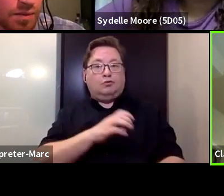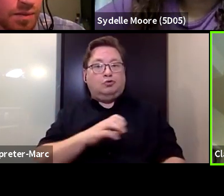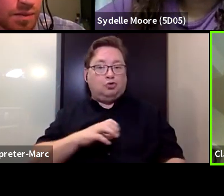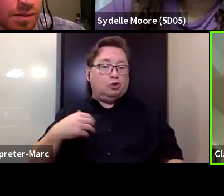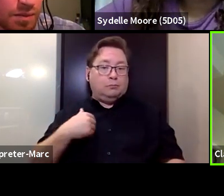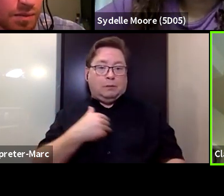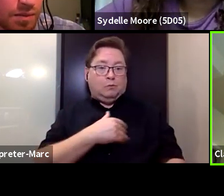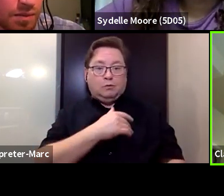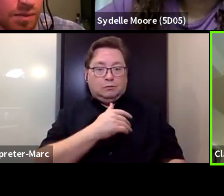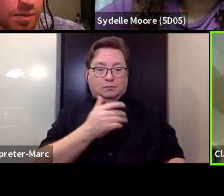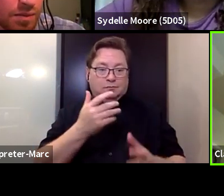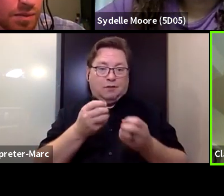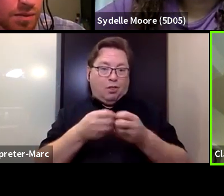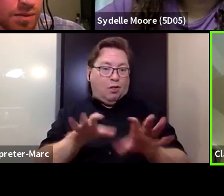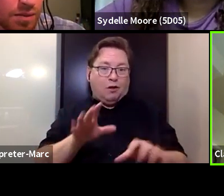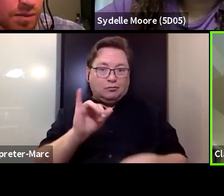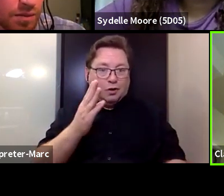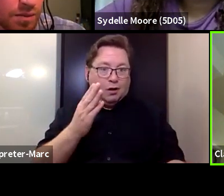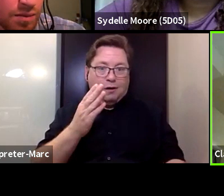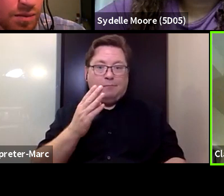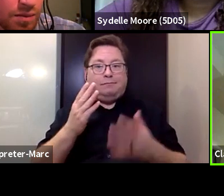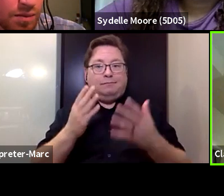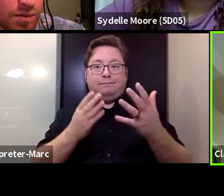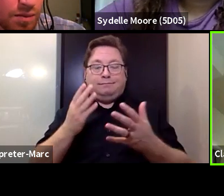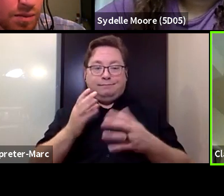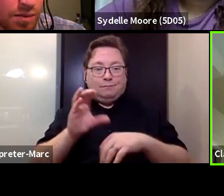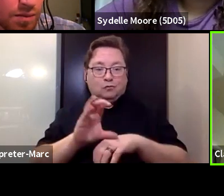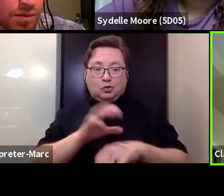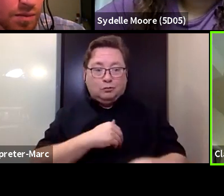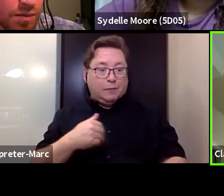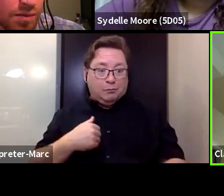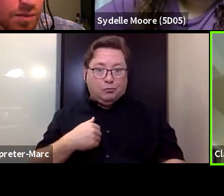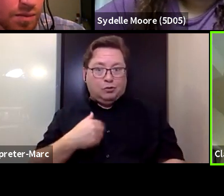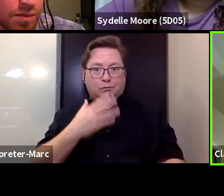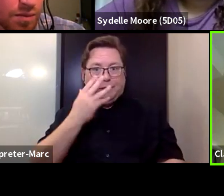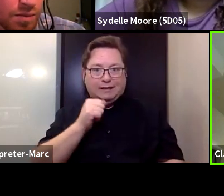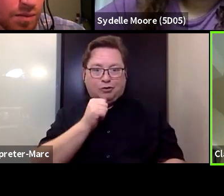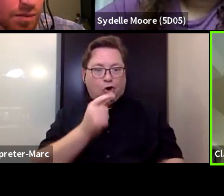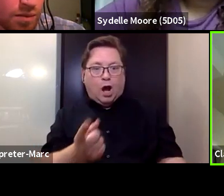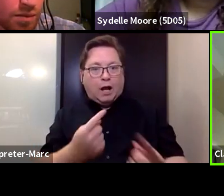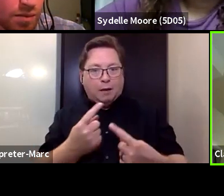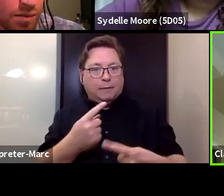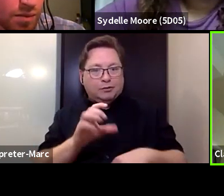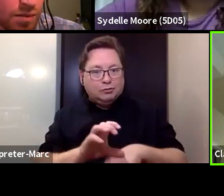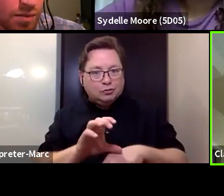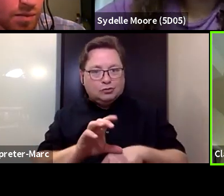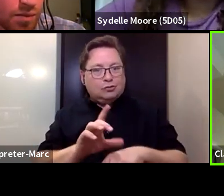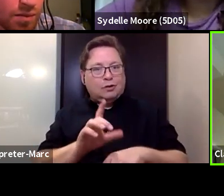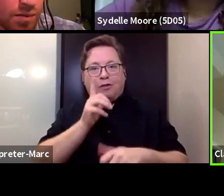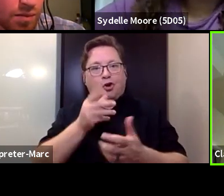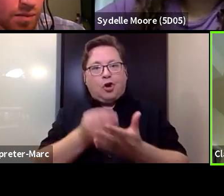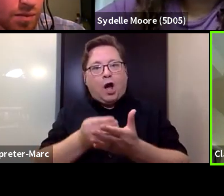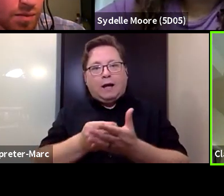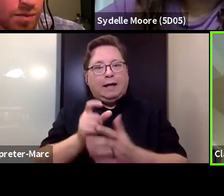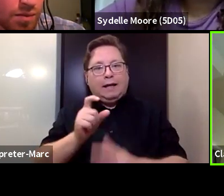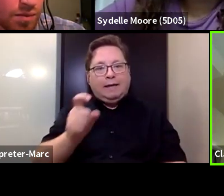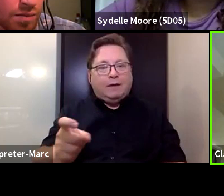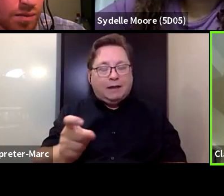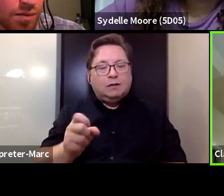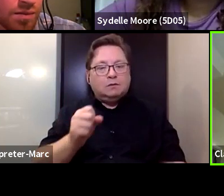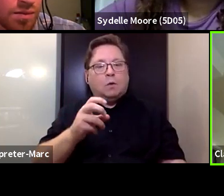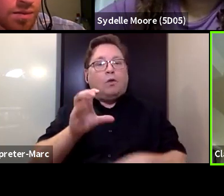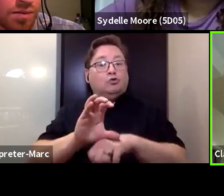work, and church members, since they're not coming to church, they're not giving. So they're having a little financial crisis